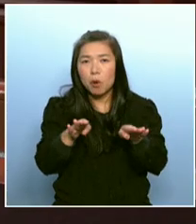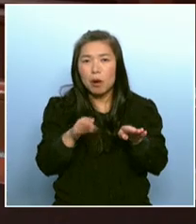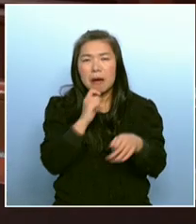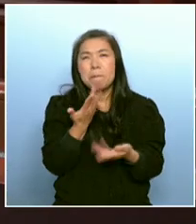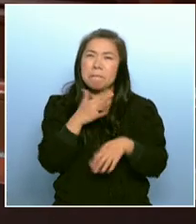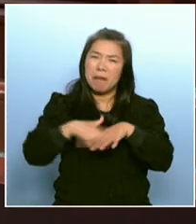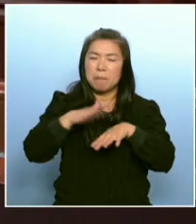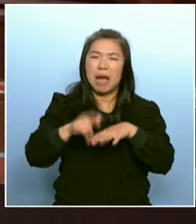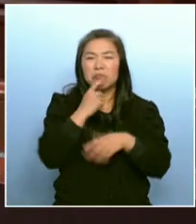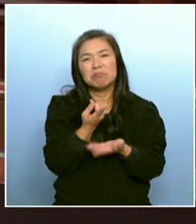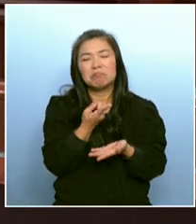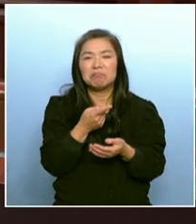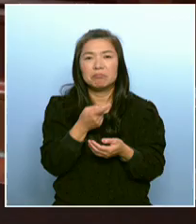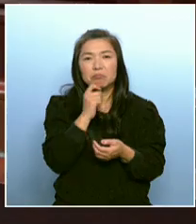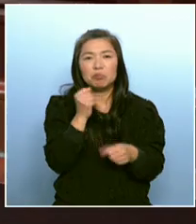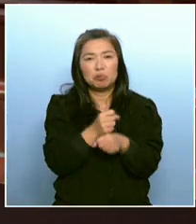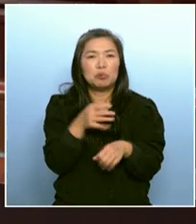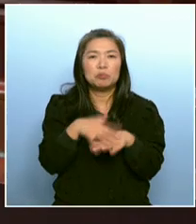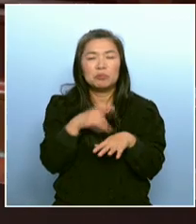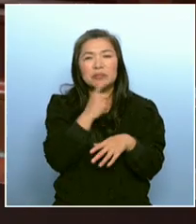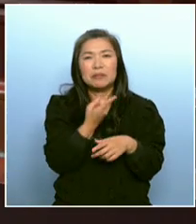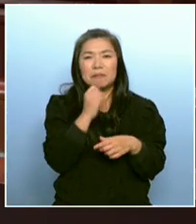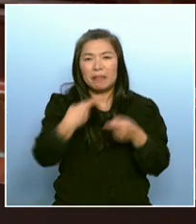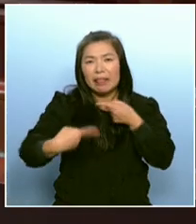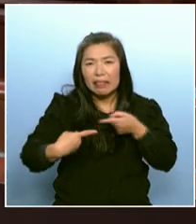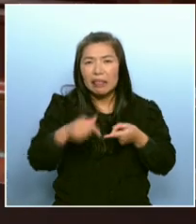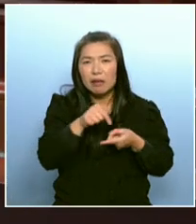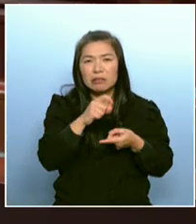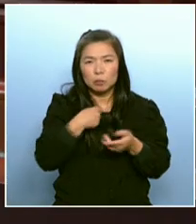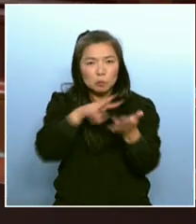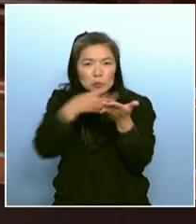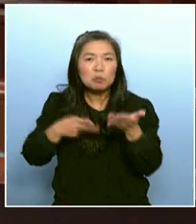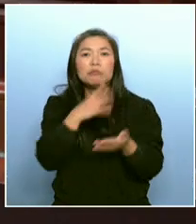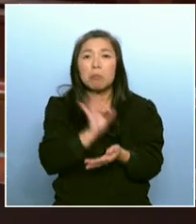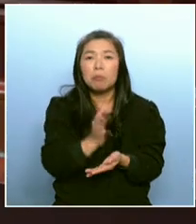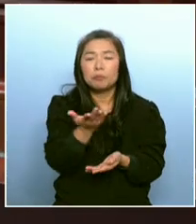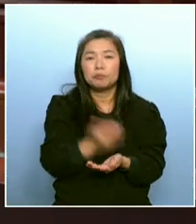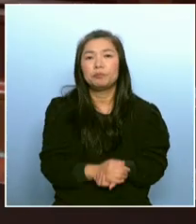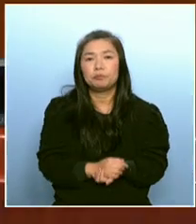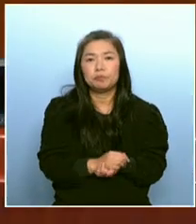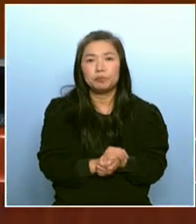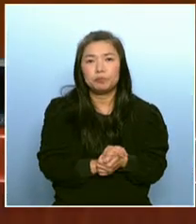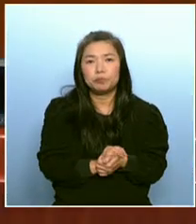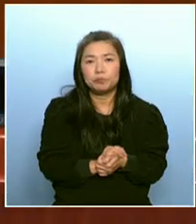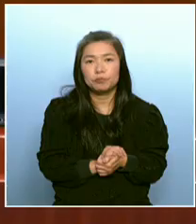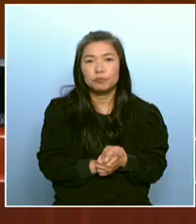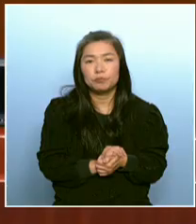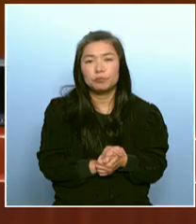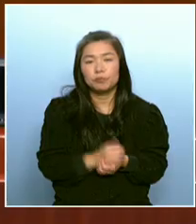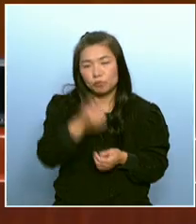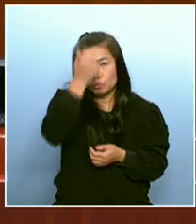participating organizations? Also, were there cases in which operating organizations had to rectify